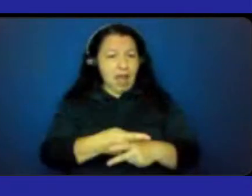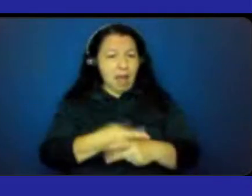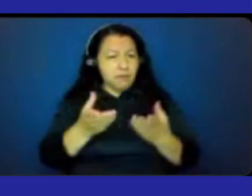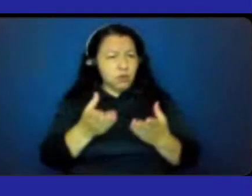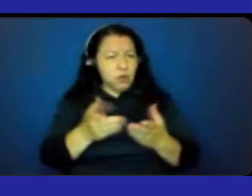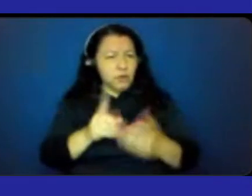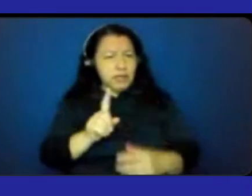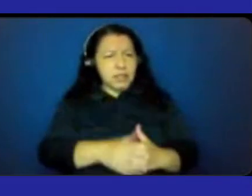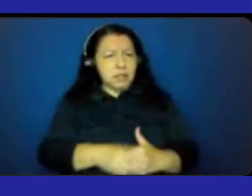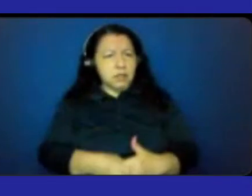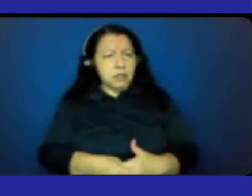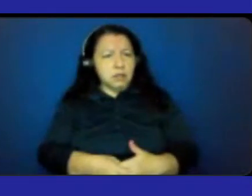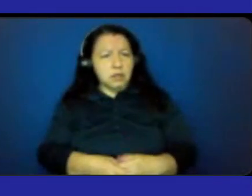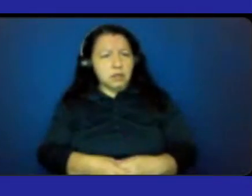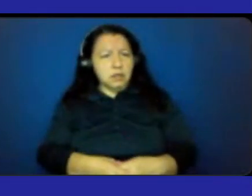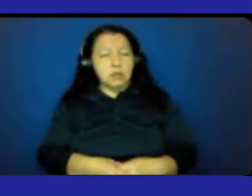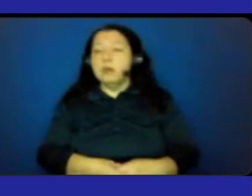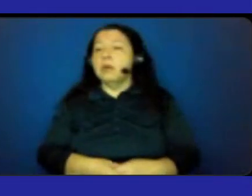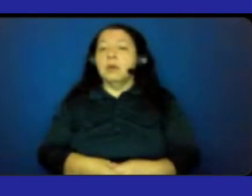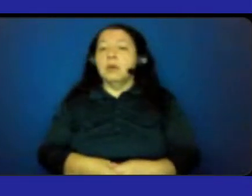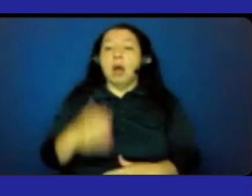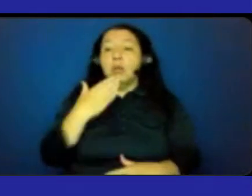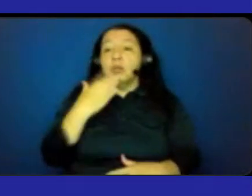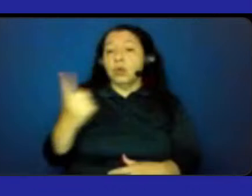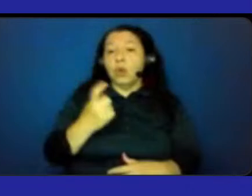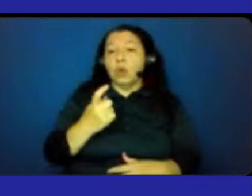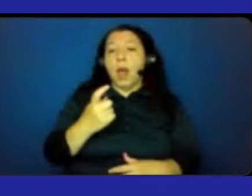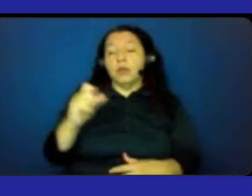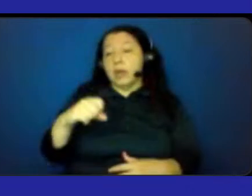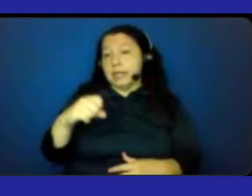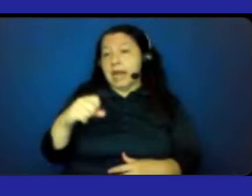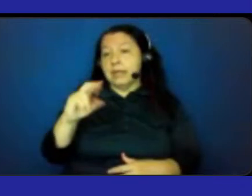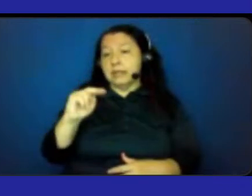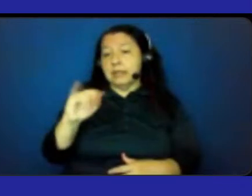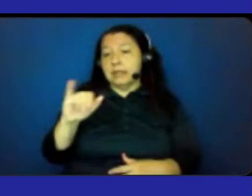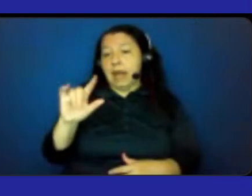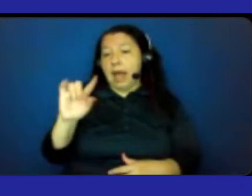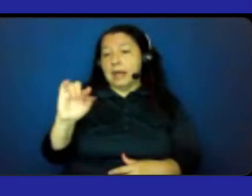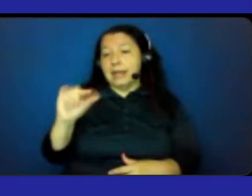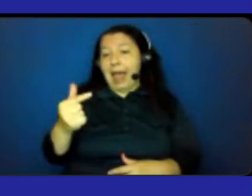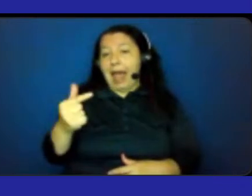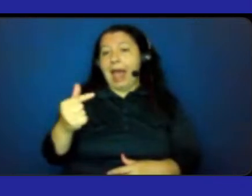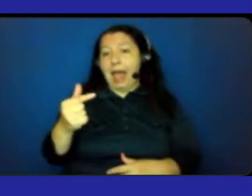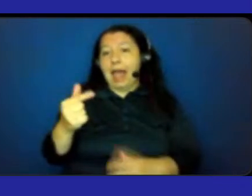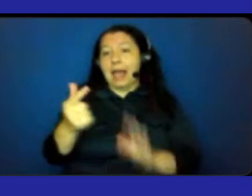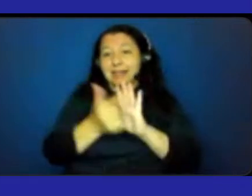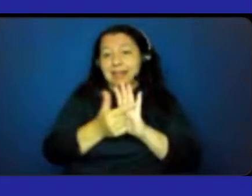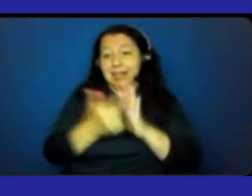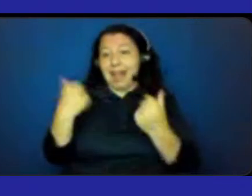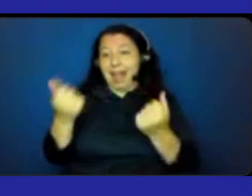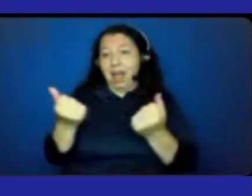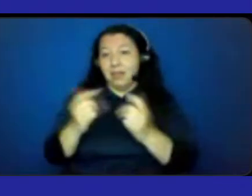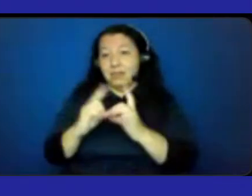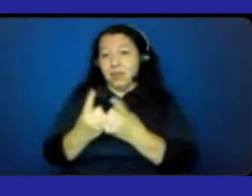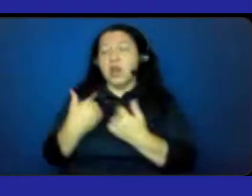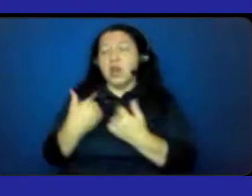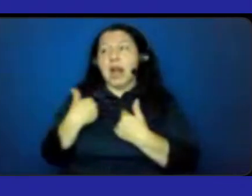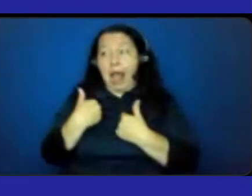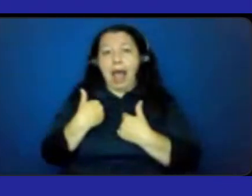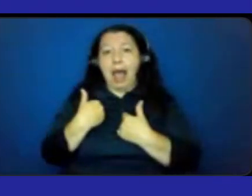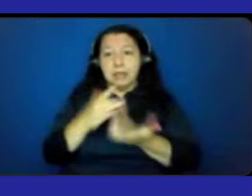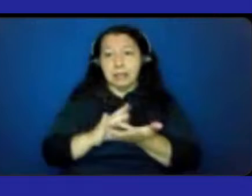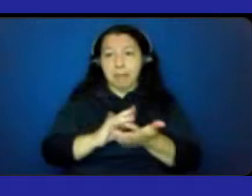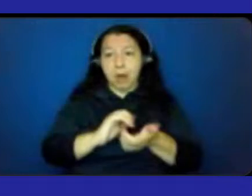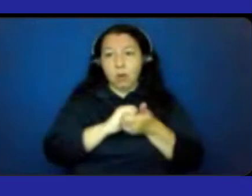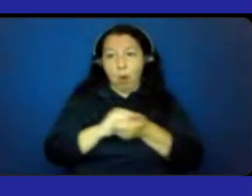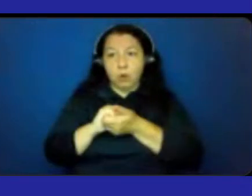services? Great question. And yes, Nilag's legal health division does have medical legal partnerships with, I would say, most of